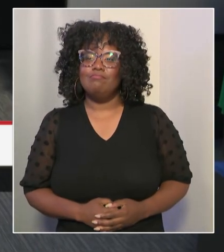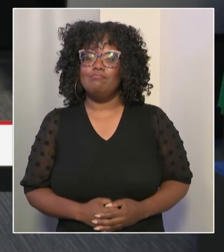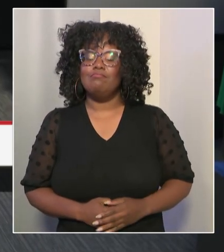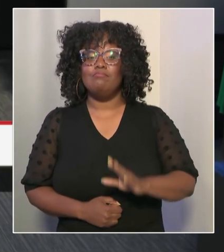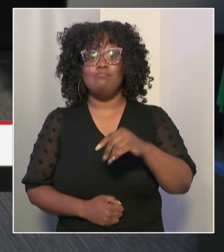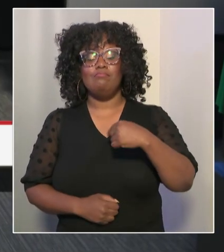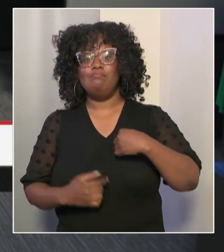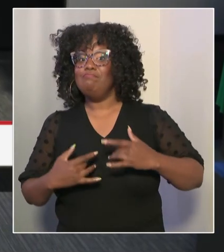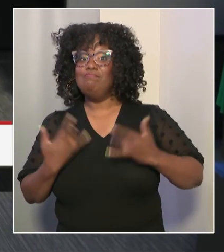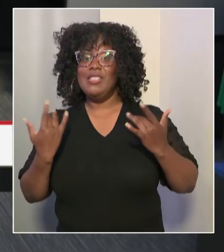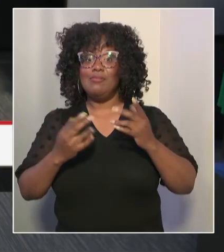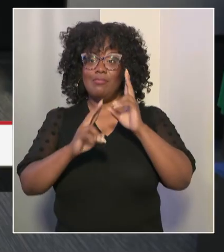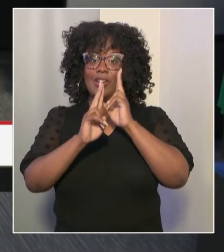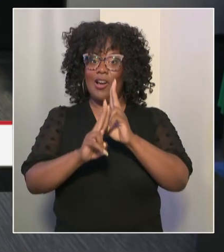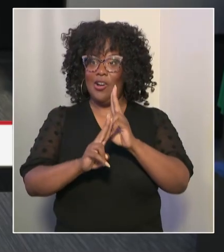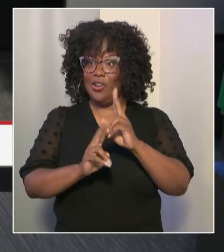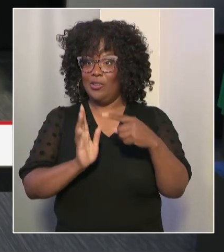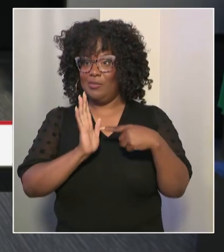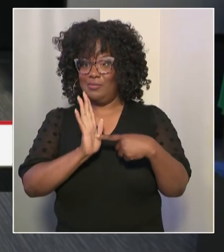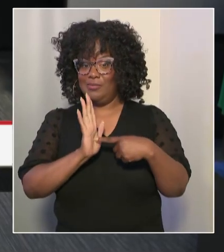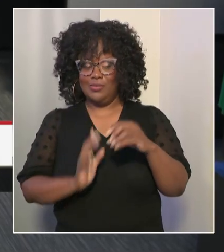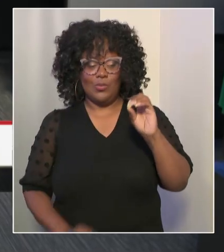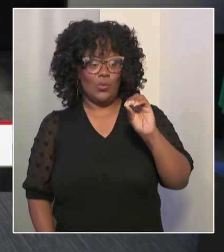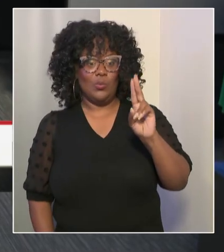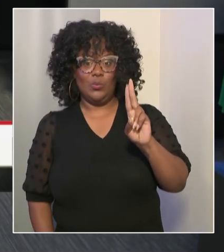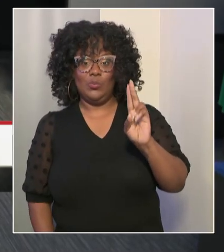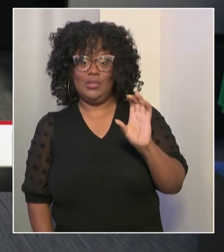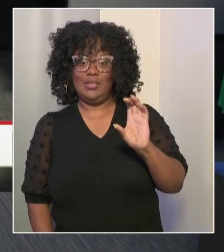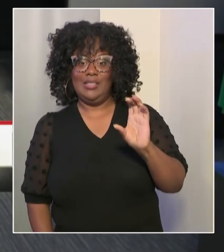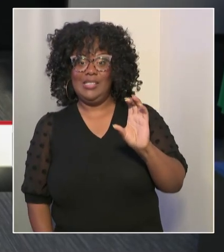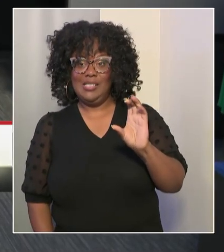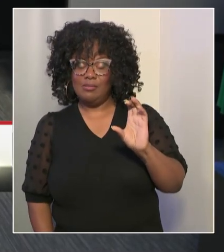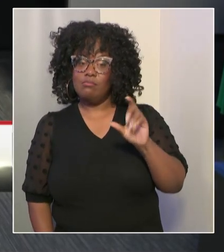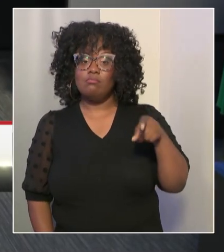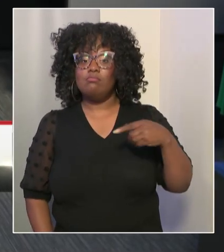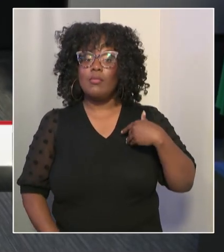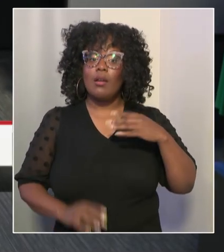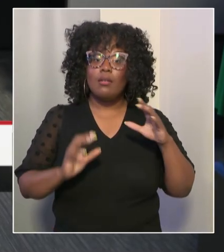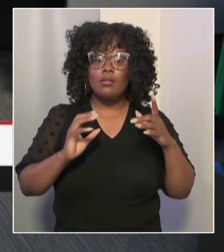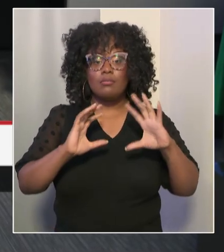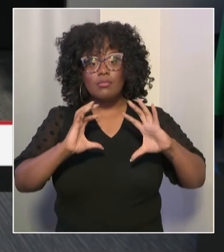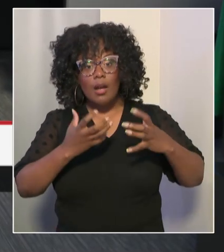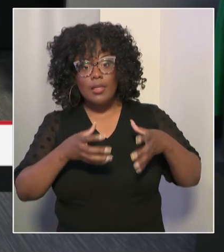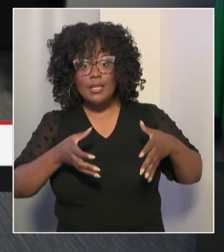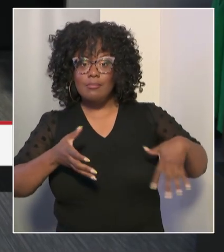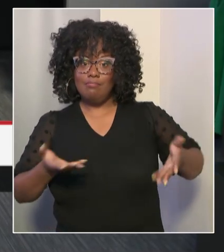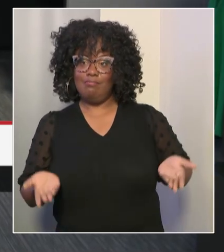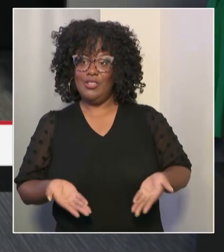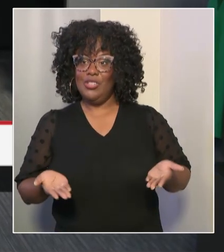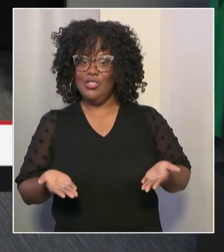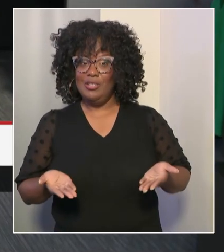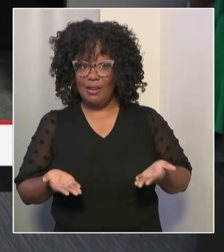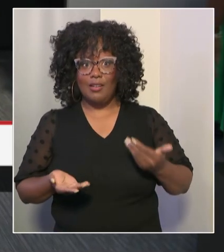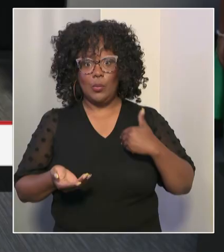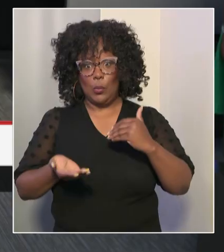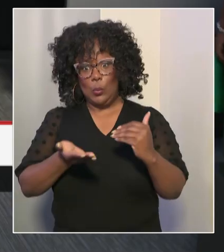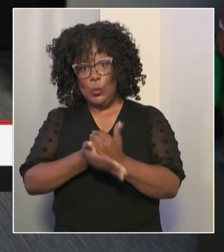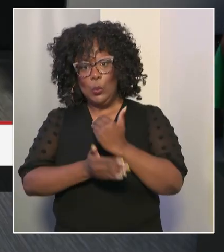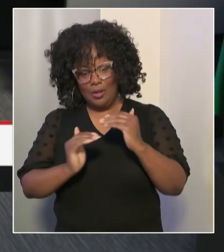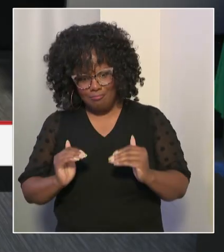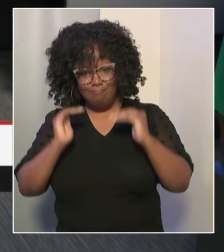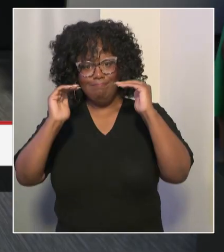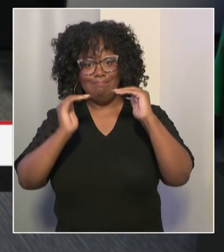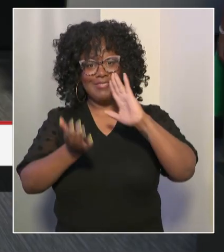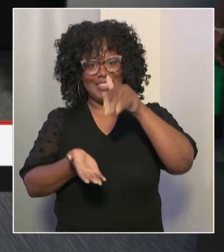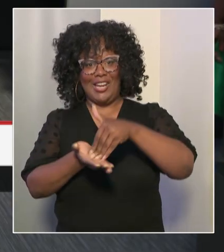represent the OUC and my colleagues today as we gather to cut the ribbon on the newly renovated Public Safety